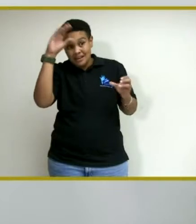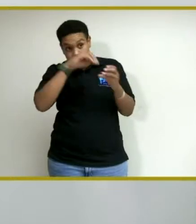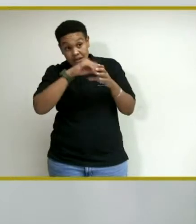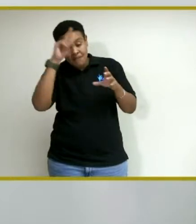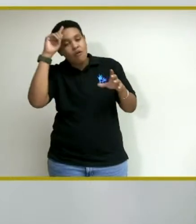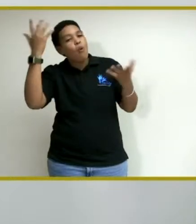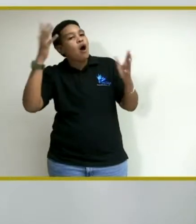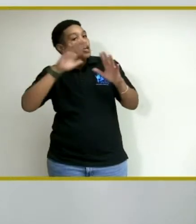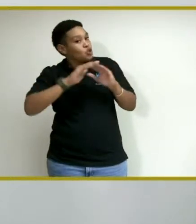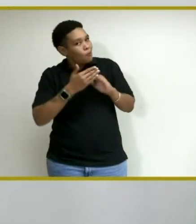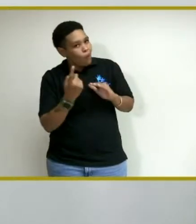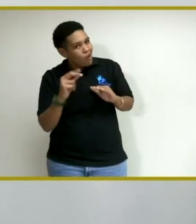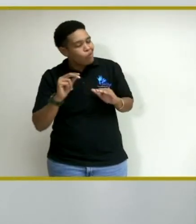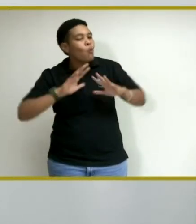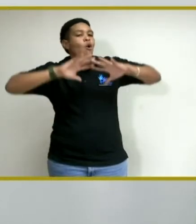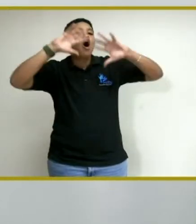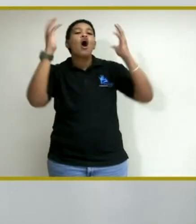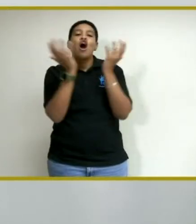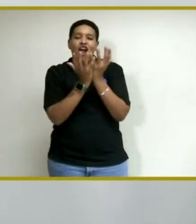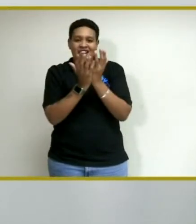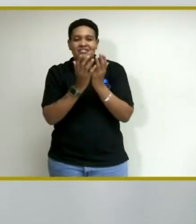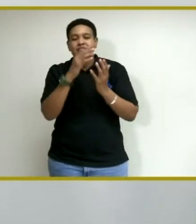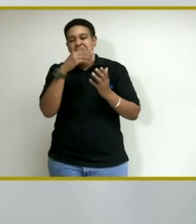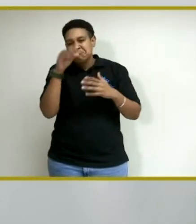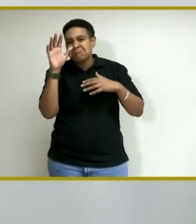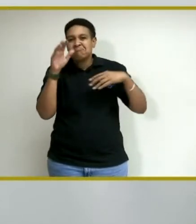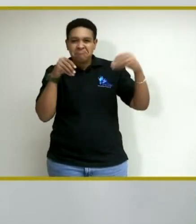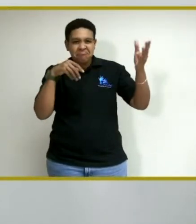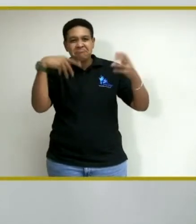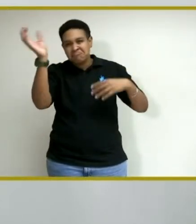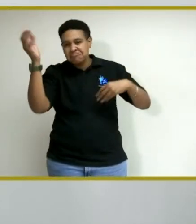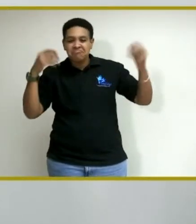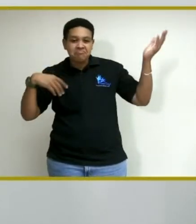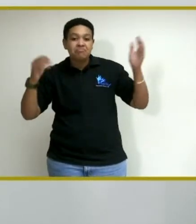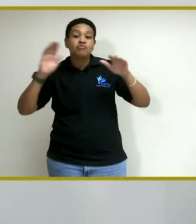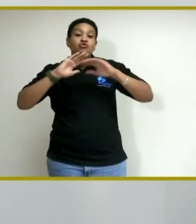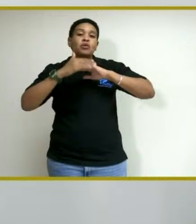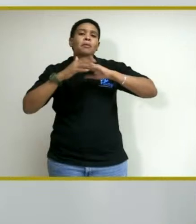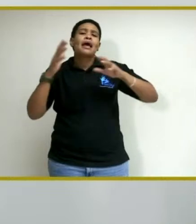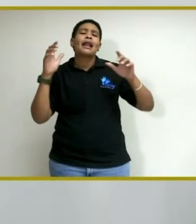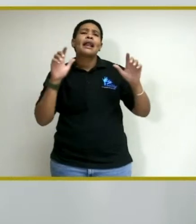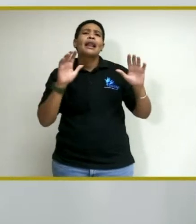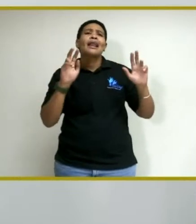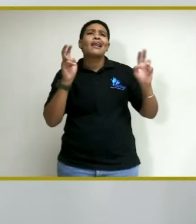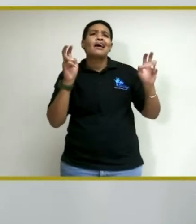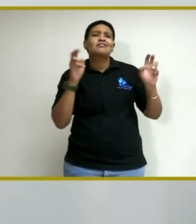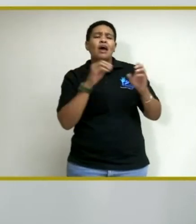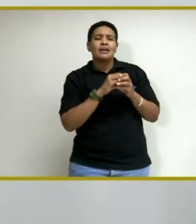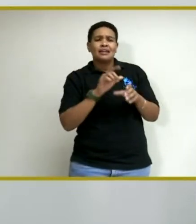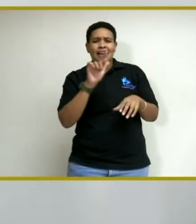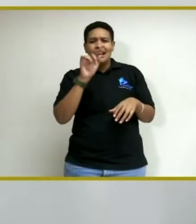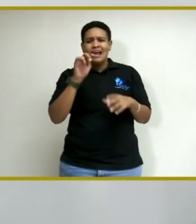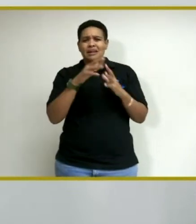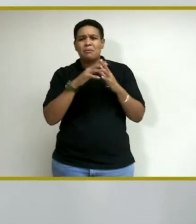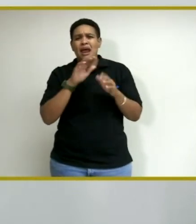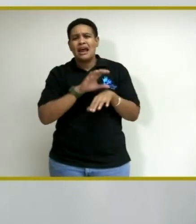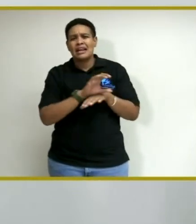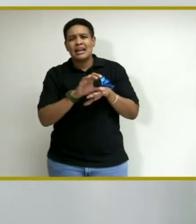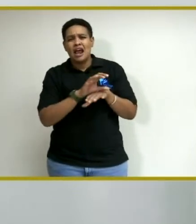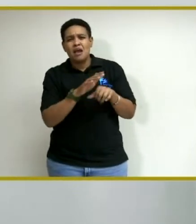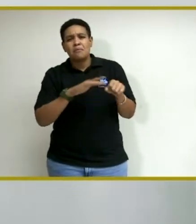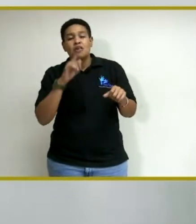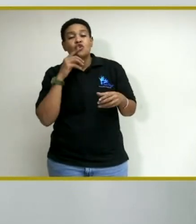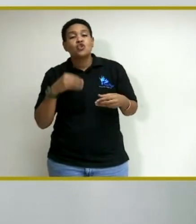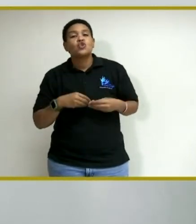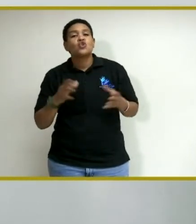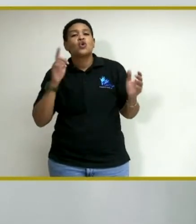is classified as part of the Latin America and the Caribbean region, where donations are anticipated to be distributed